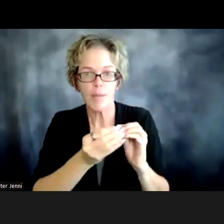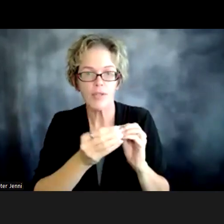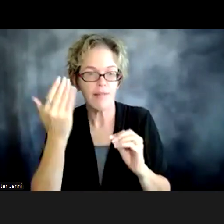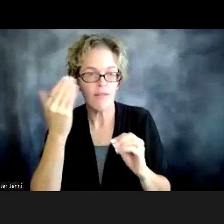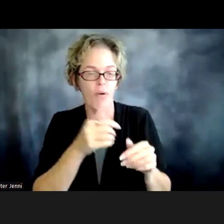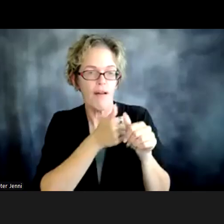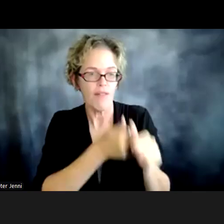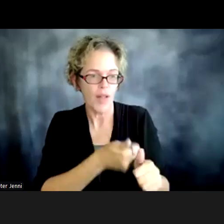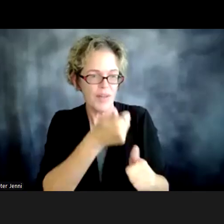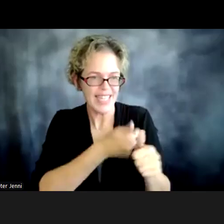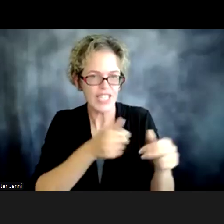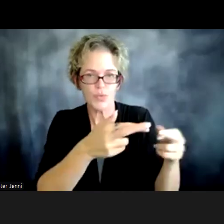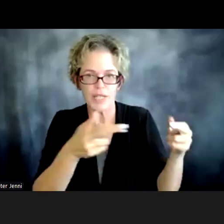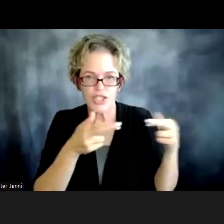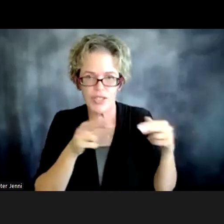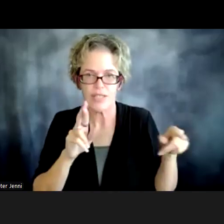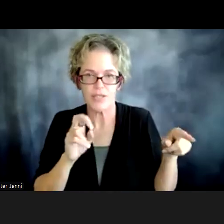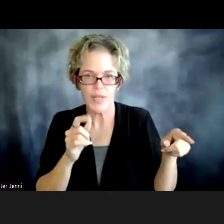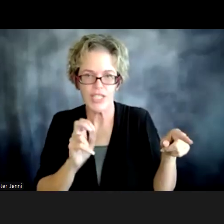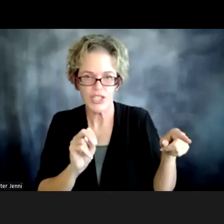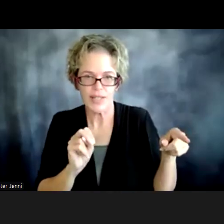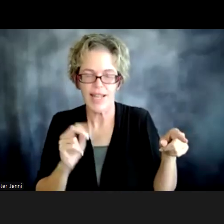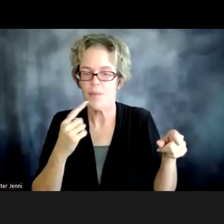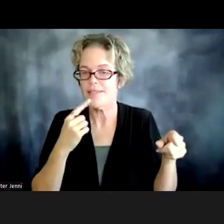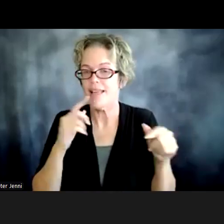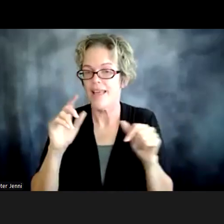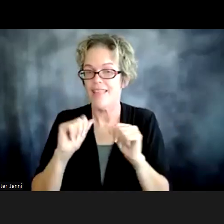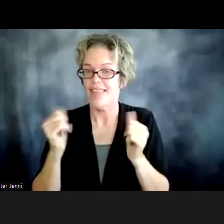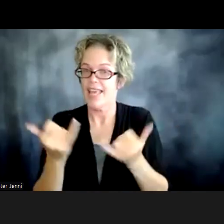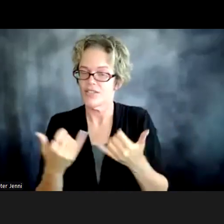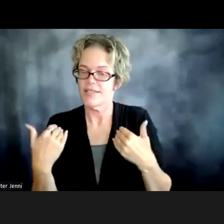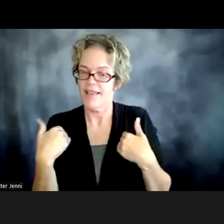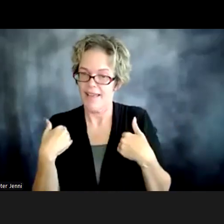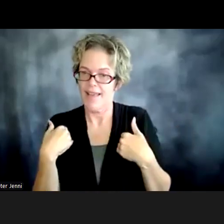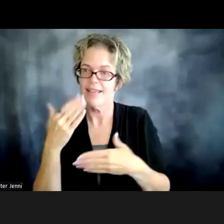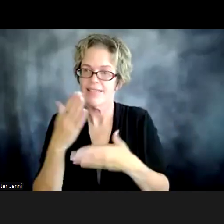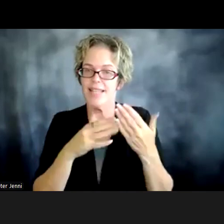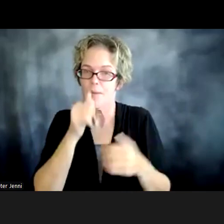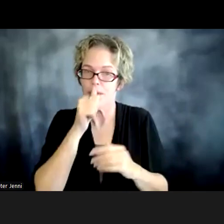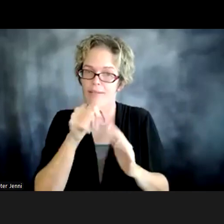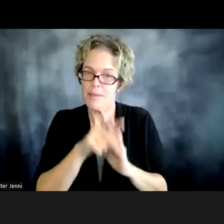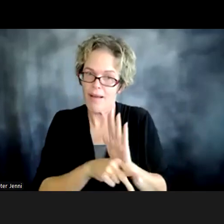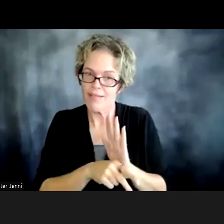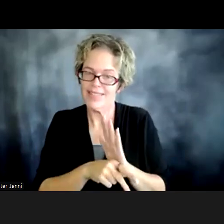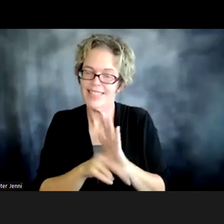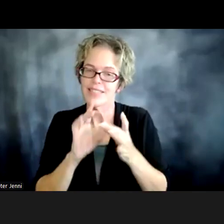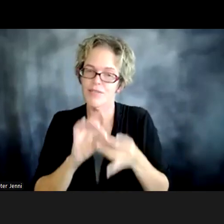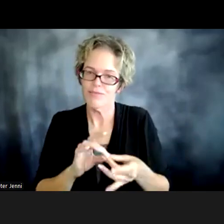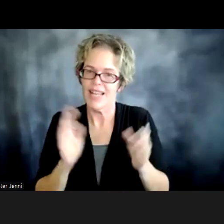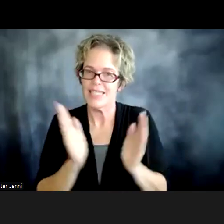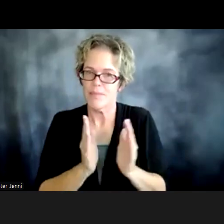region. I would say the agency has some privacy policies regarding small